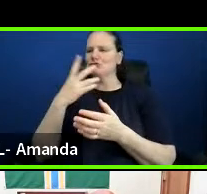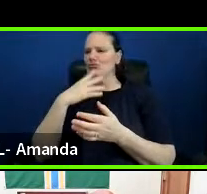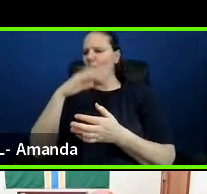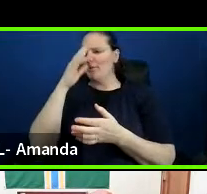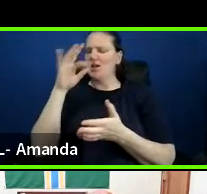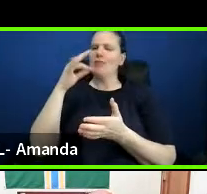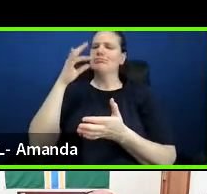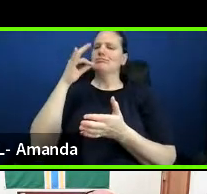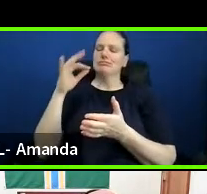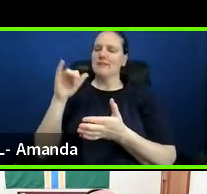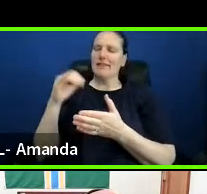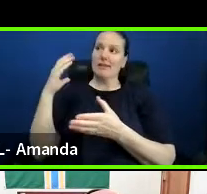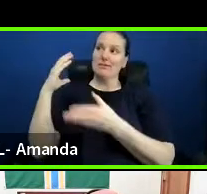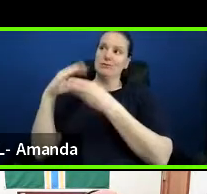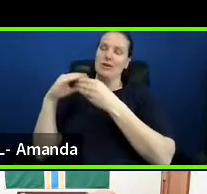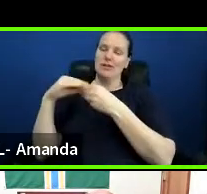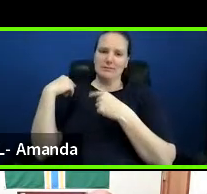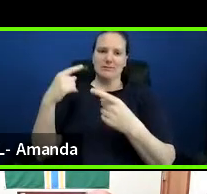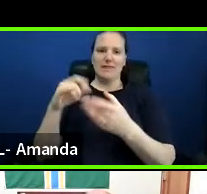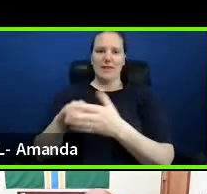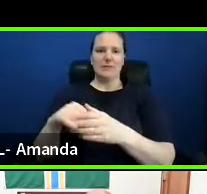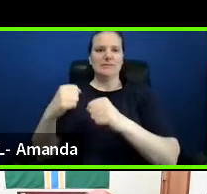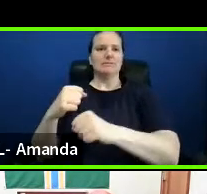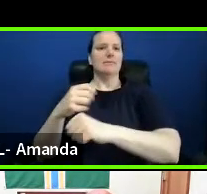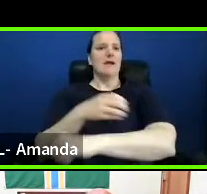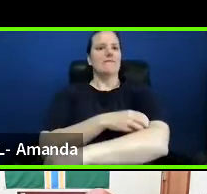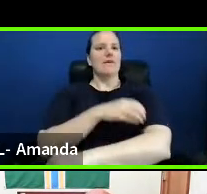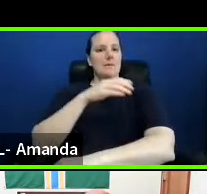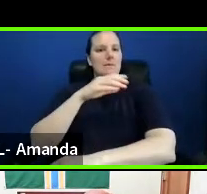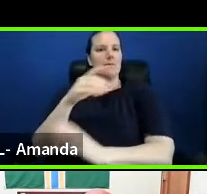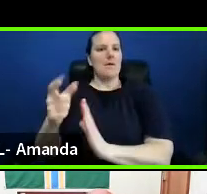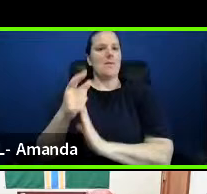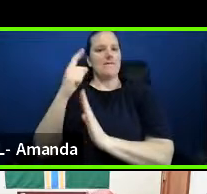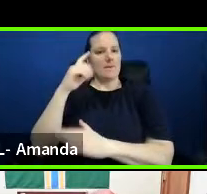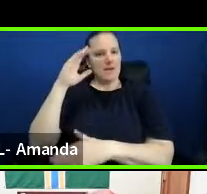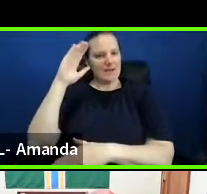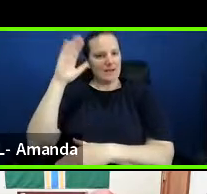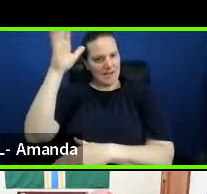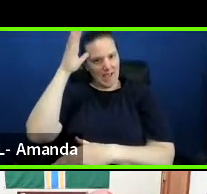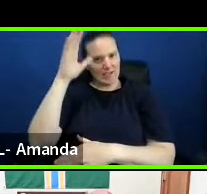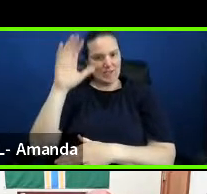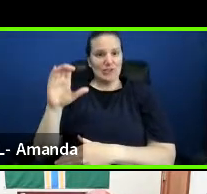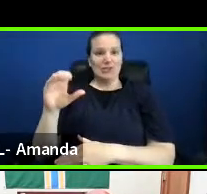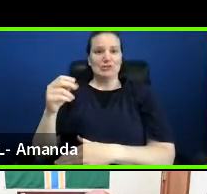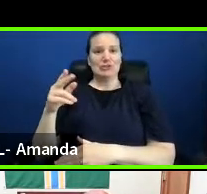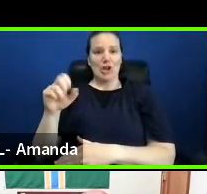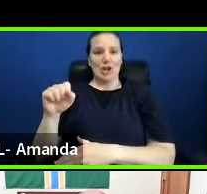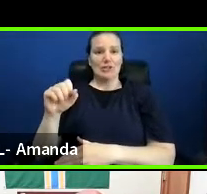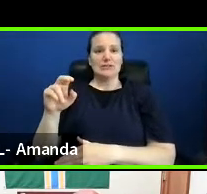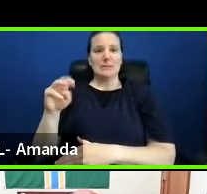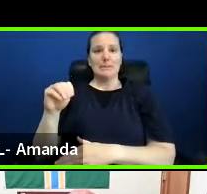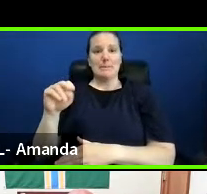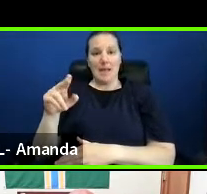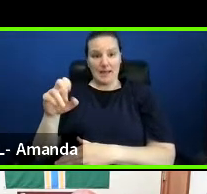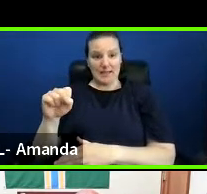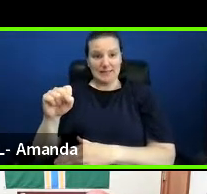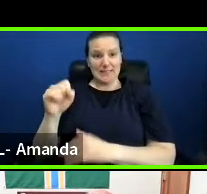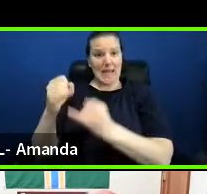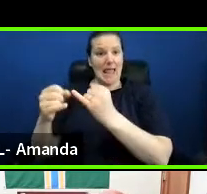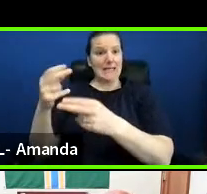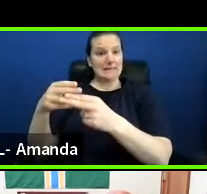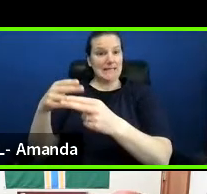the legend goes. And I think that was a powerful moment for my dad. So Charles Mingus's last name became my first.